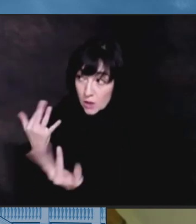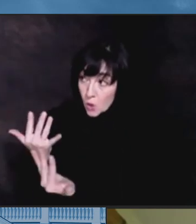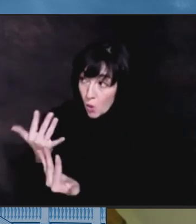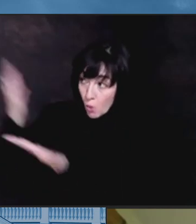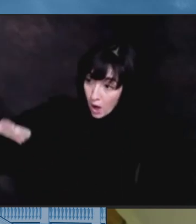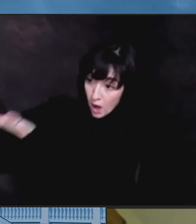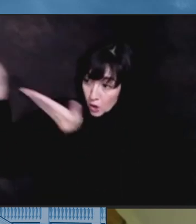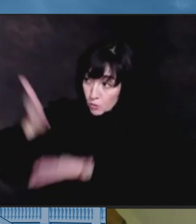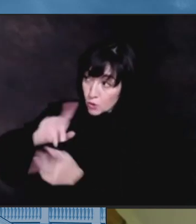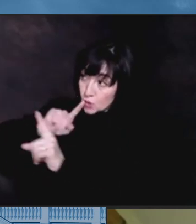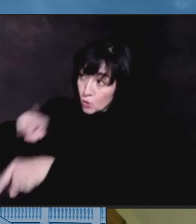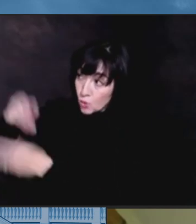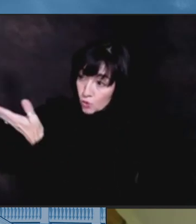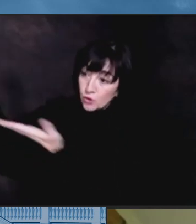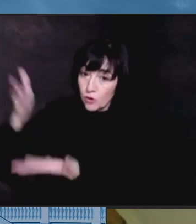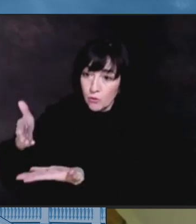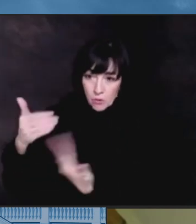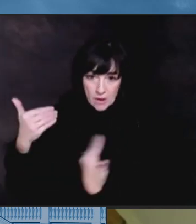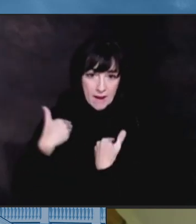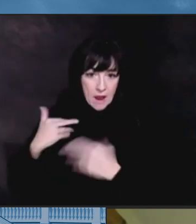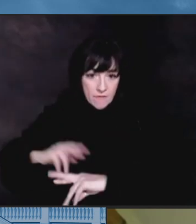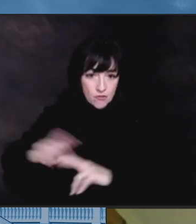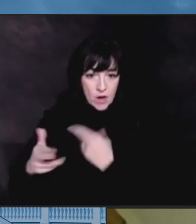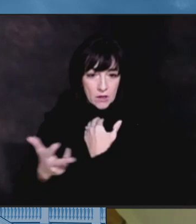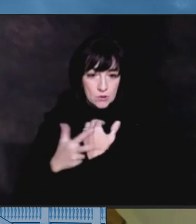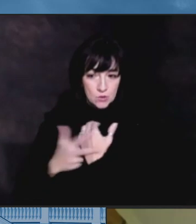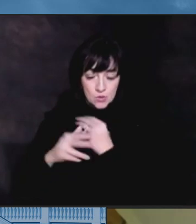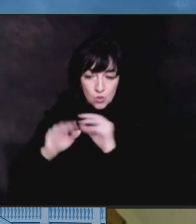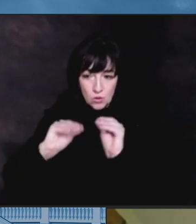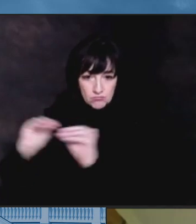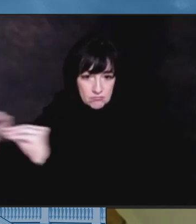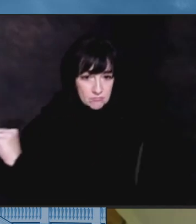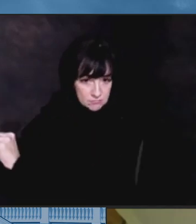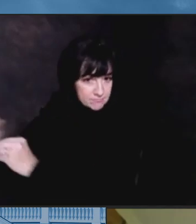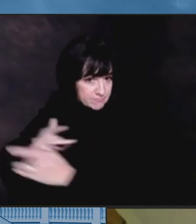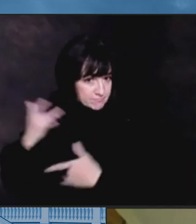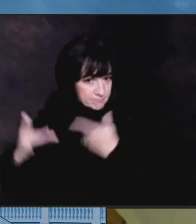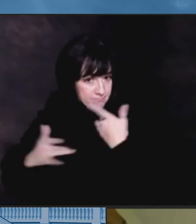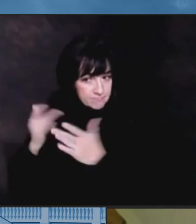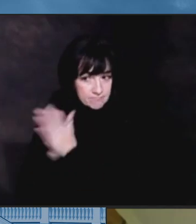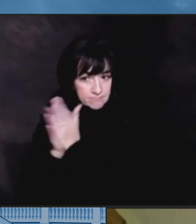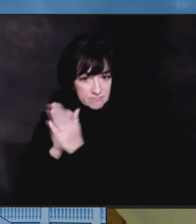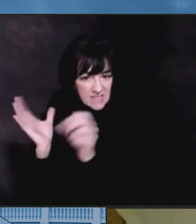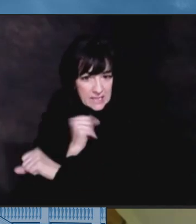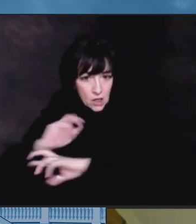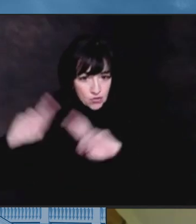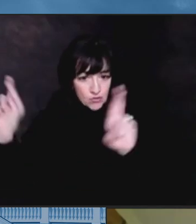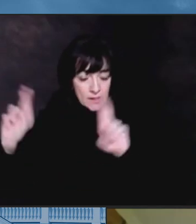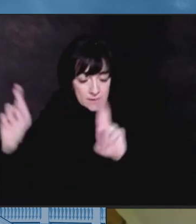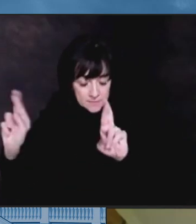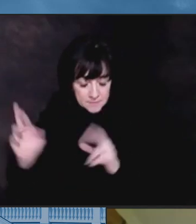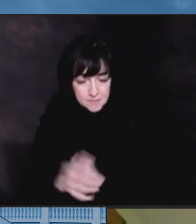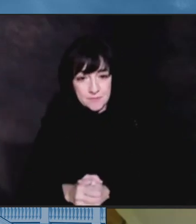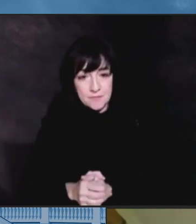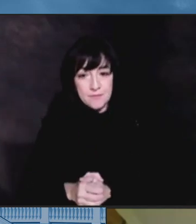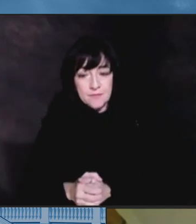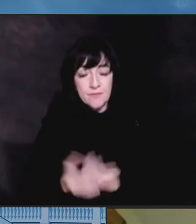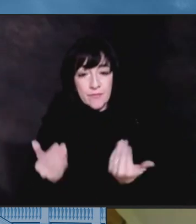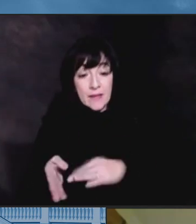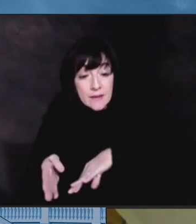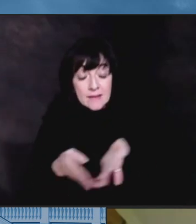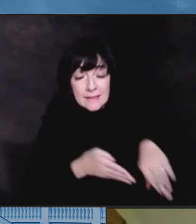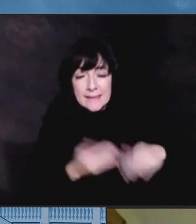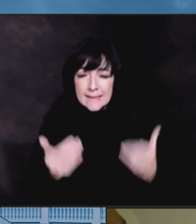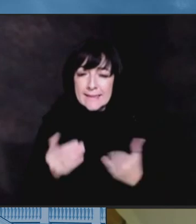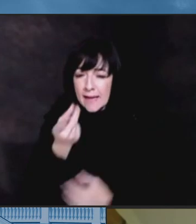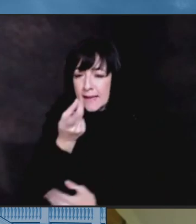about the allocation of the vaccine. And Dr. Hong went into this in a lot of detail last week,